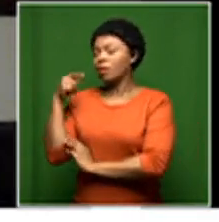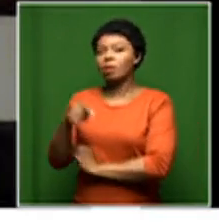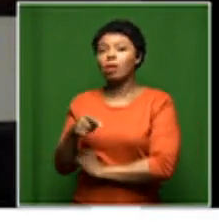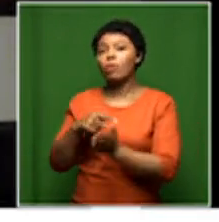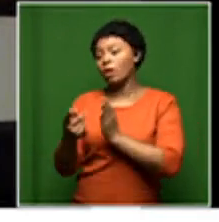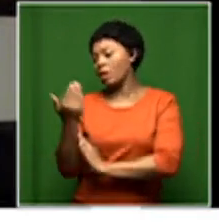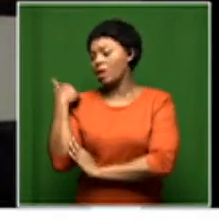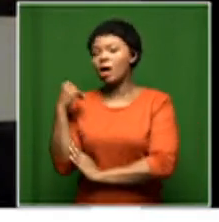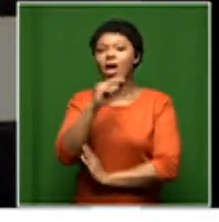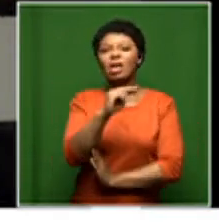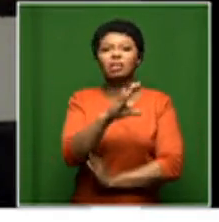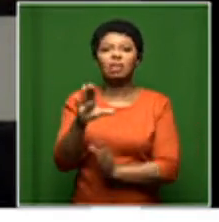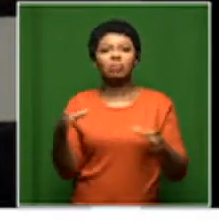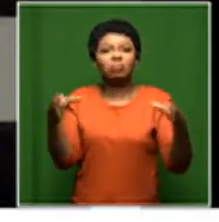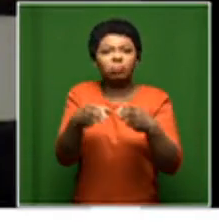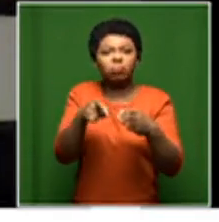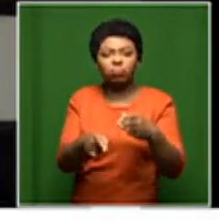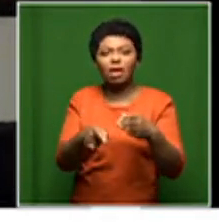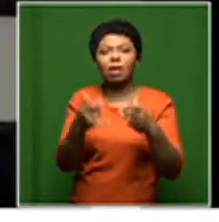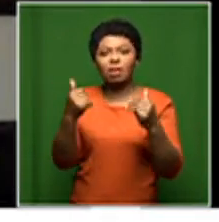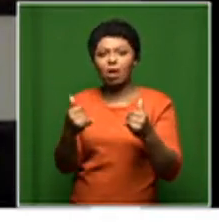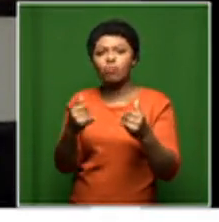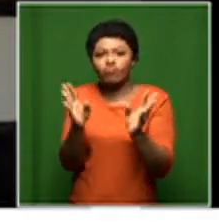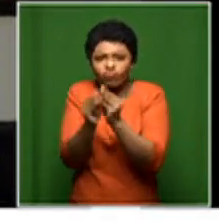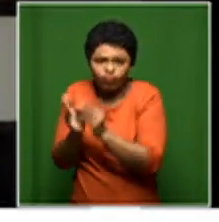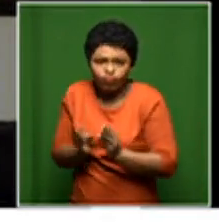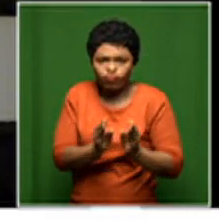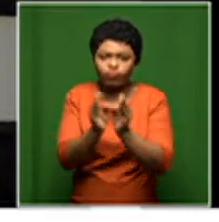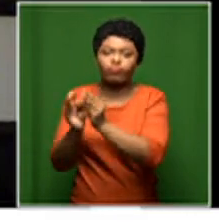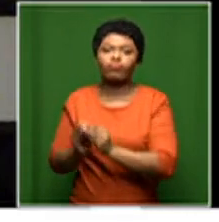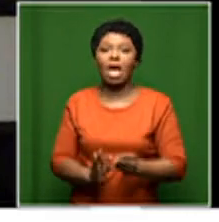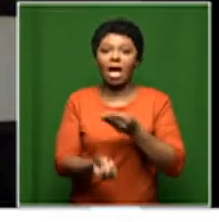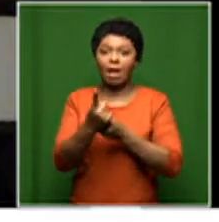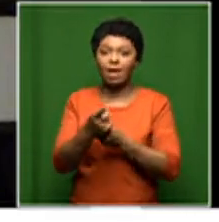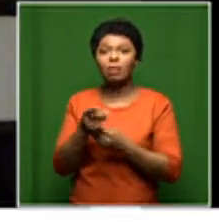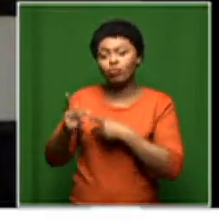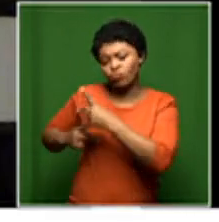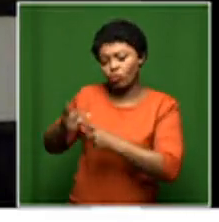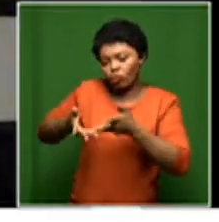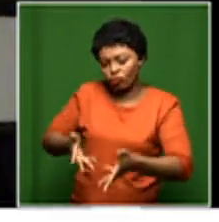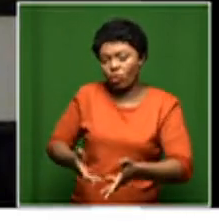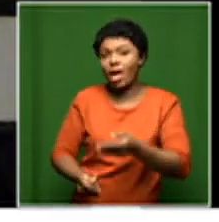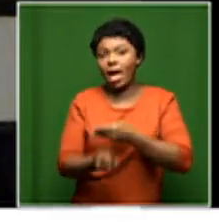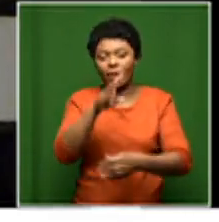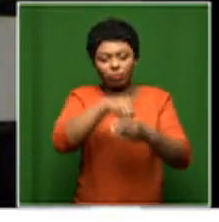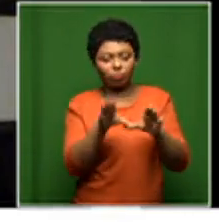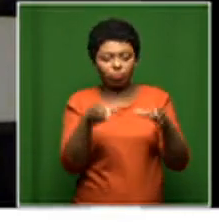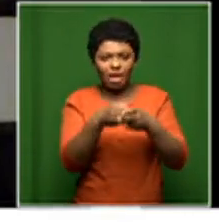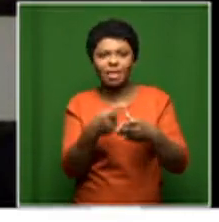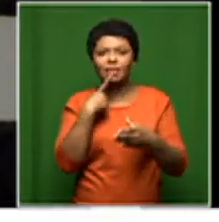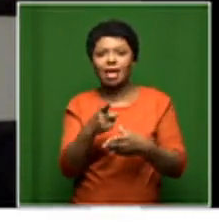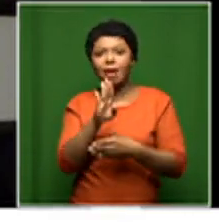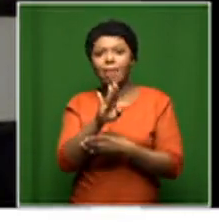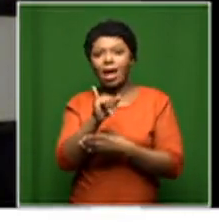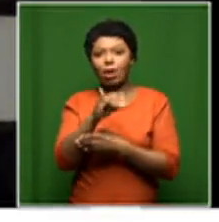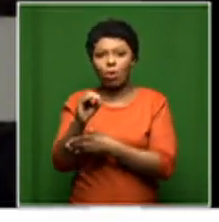What happened then is the ANC called a bilateral meeting, and that's the process that we have within the coalition. They called a bilateral